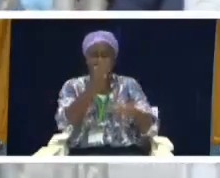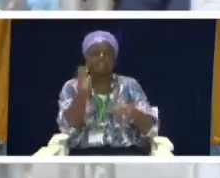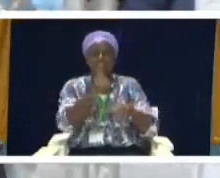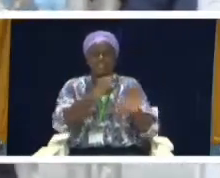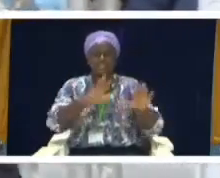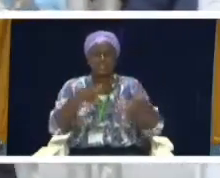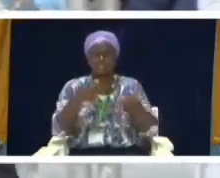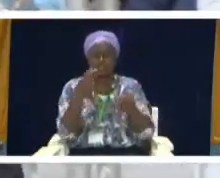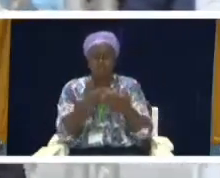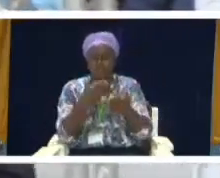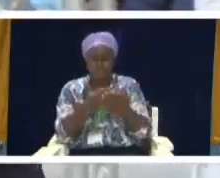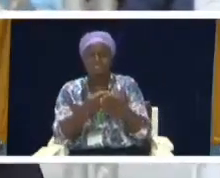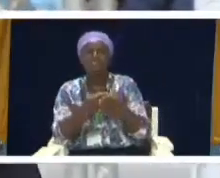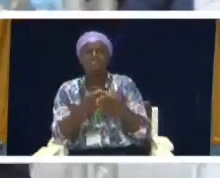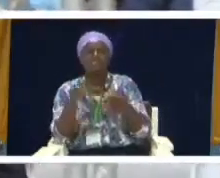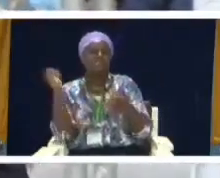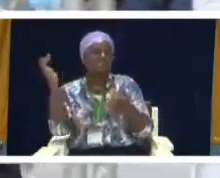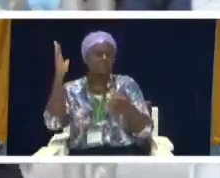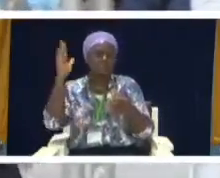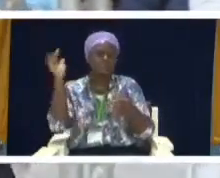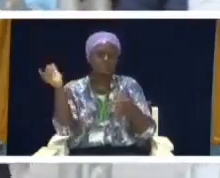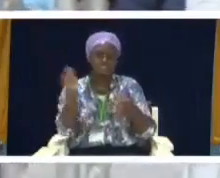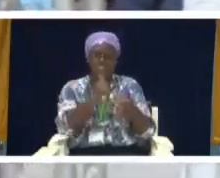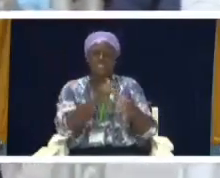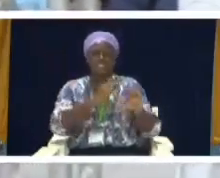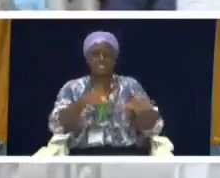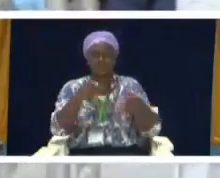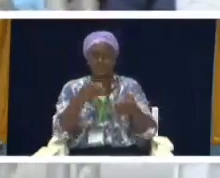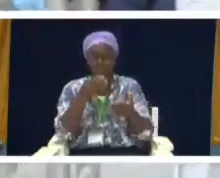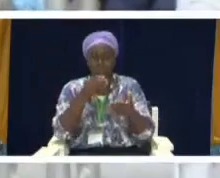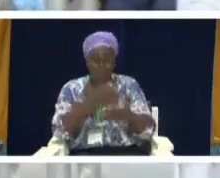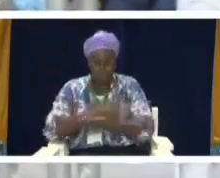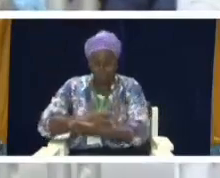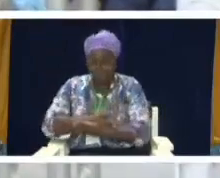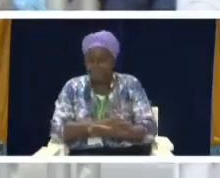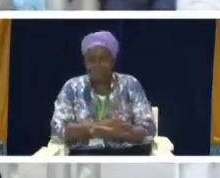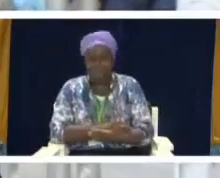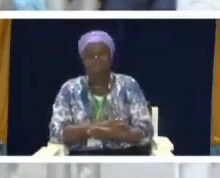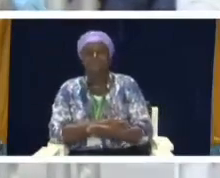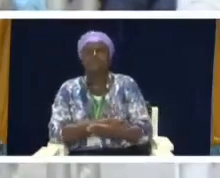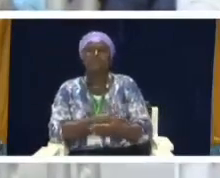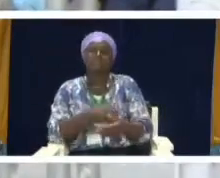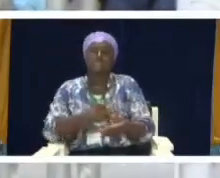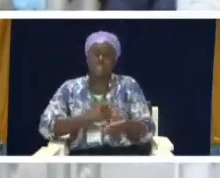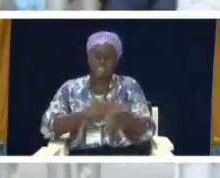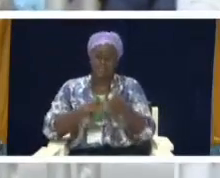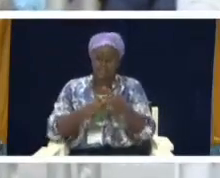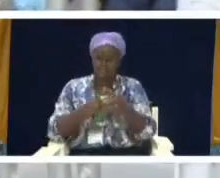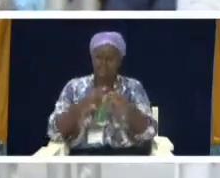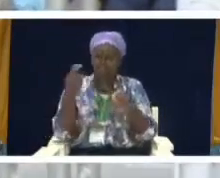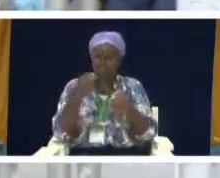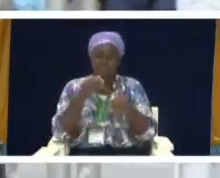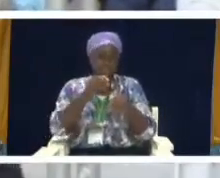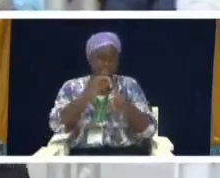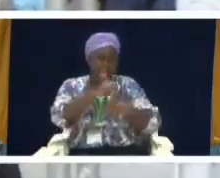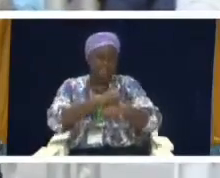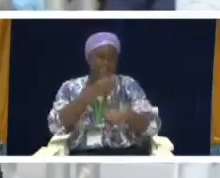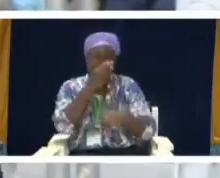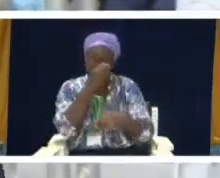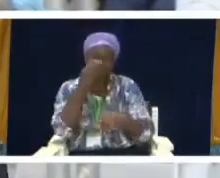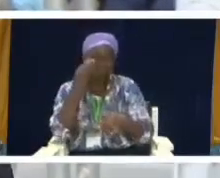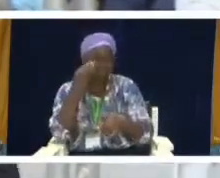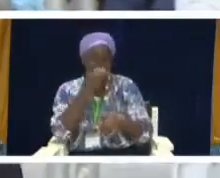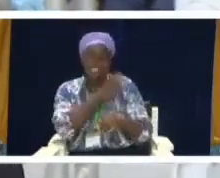way, don't go for it." So I had to pause. We began to use the anointed handkerchief and the Holy